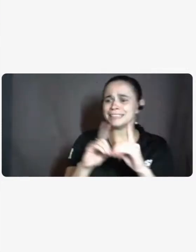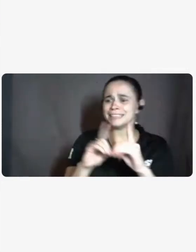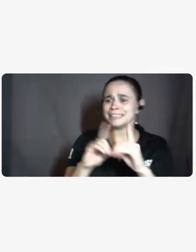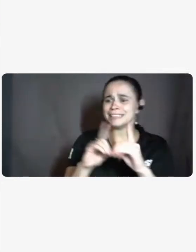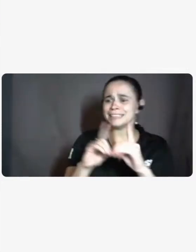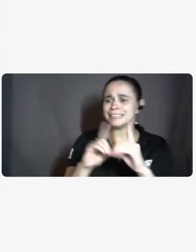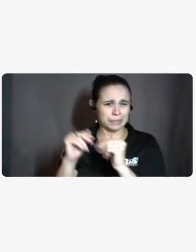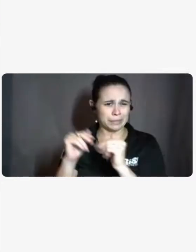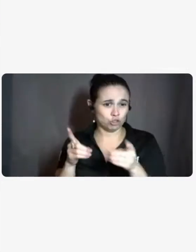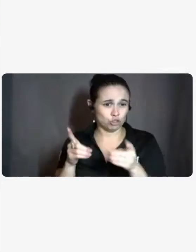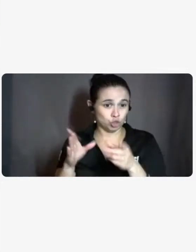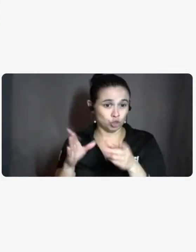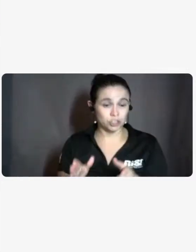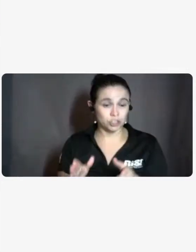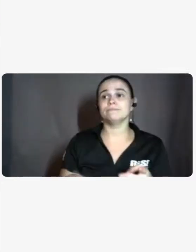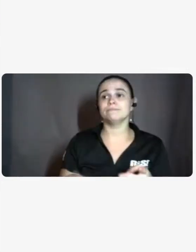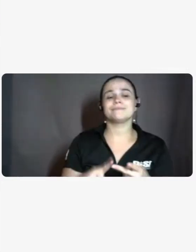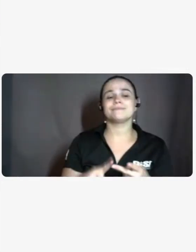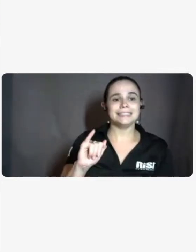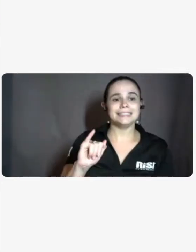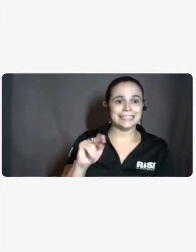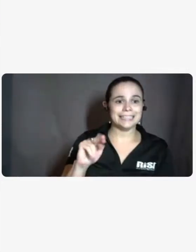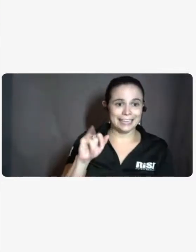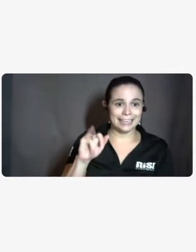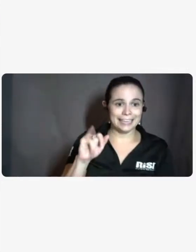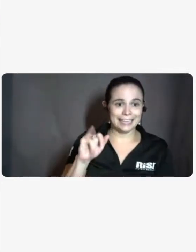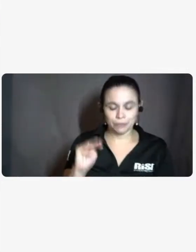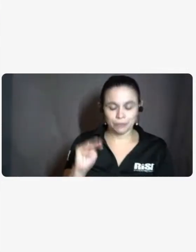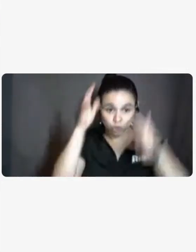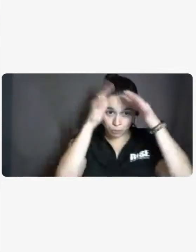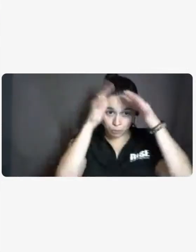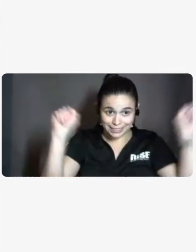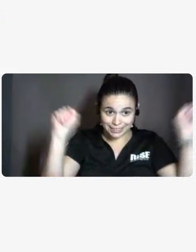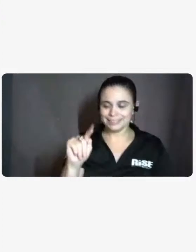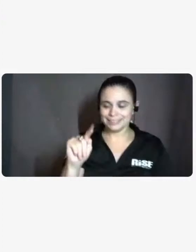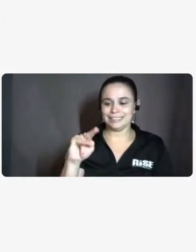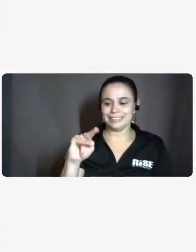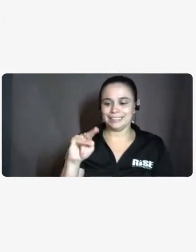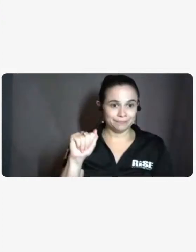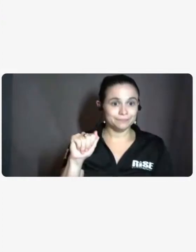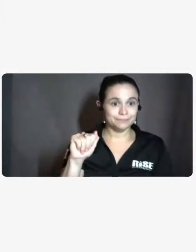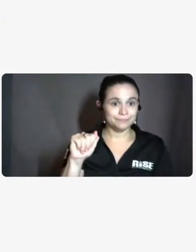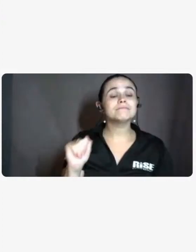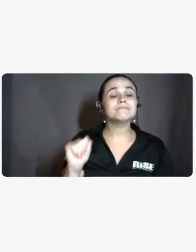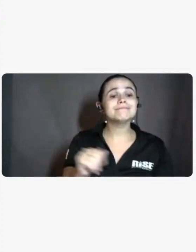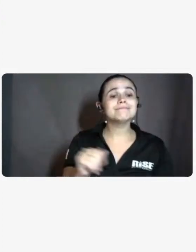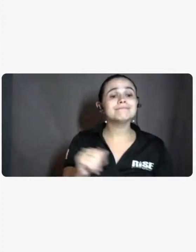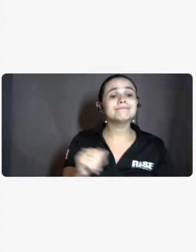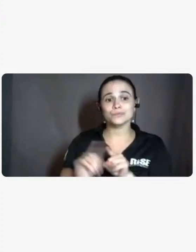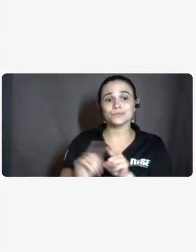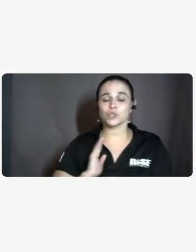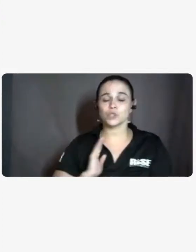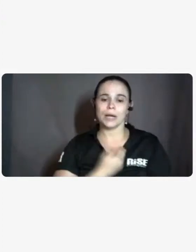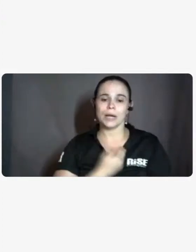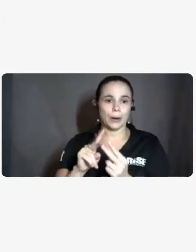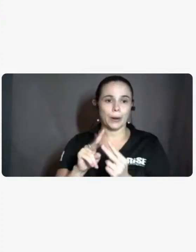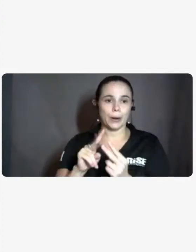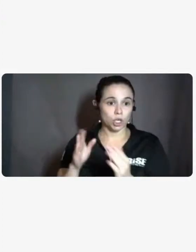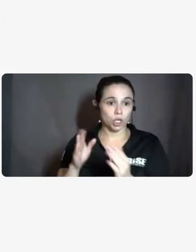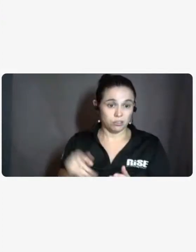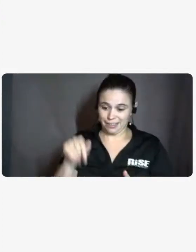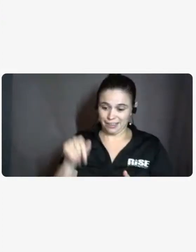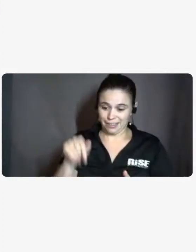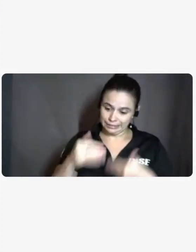superintendent of business, Ms. Tina Dagnall, and our partners in this endeavor, Terry Tao and Jeremy